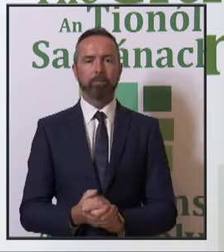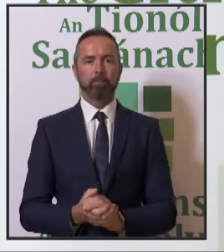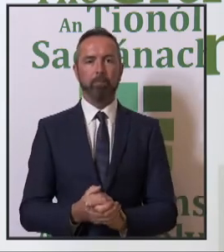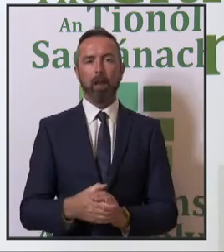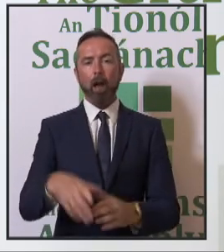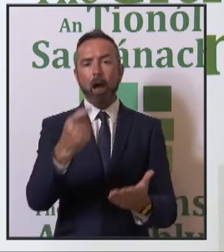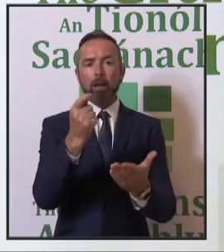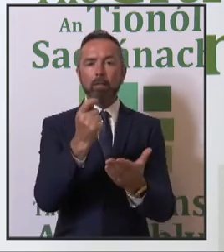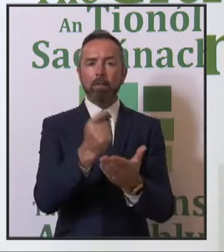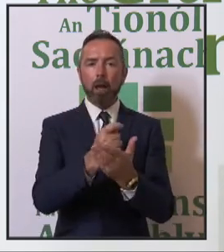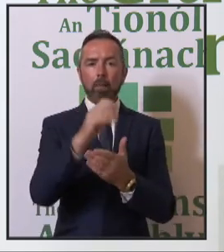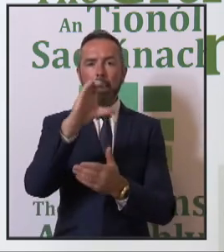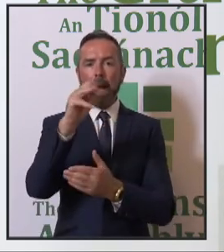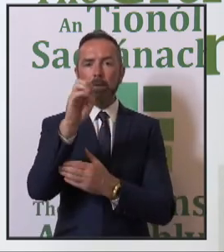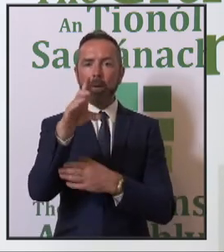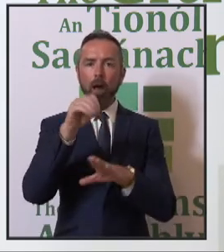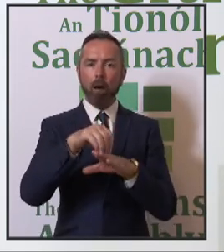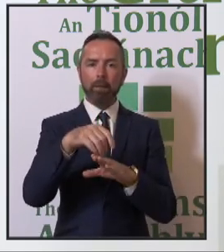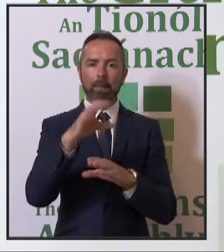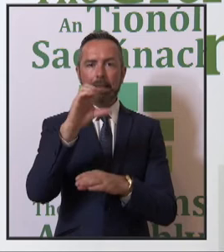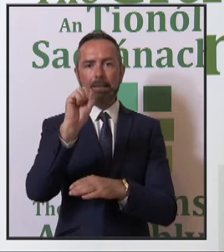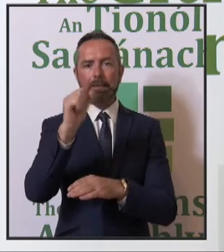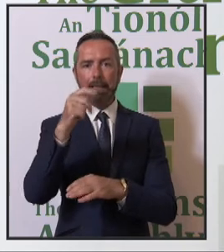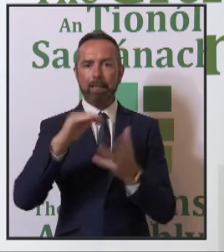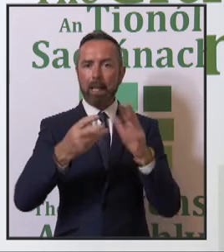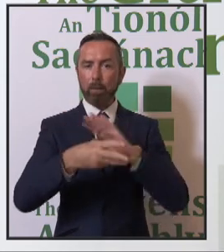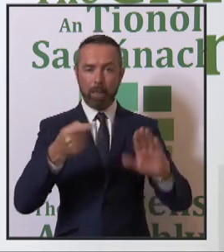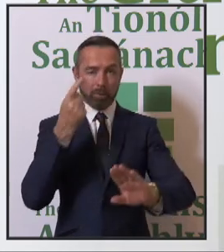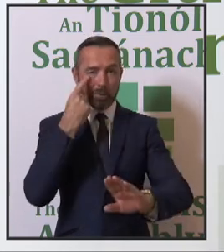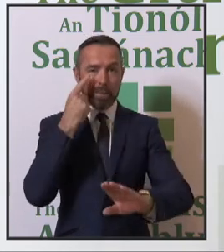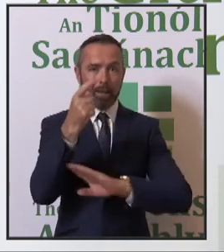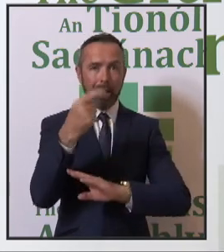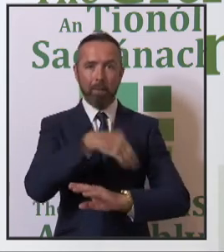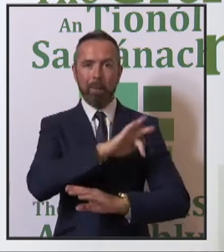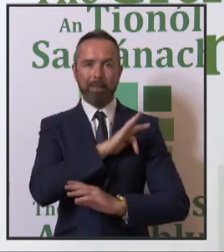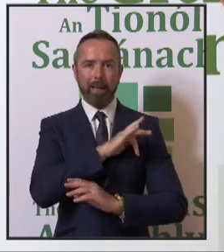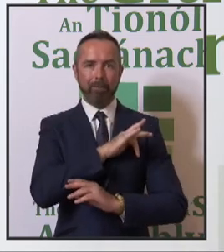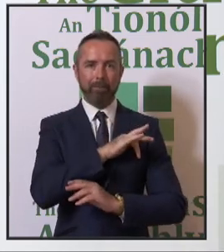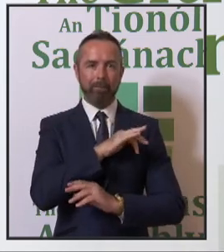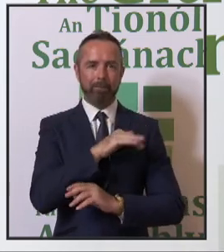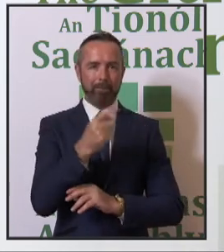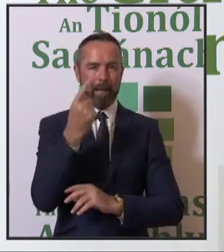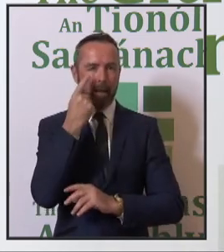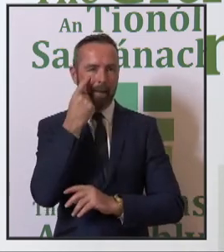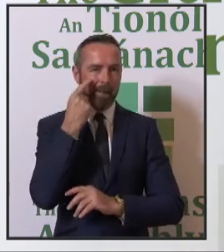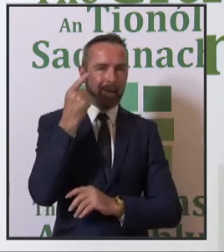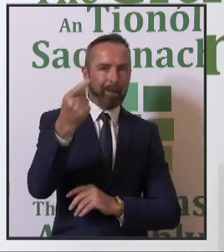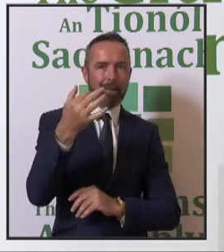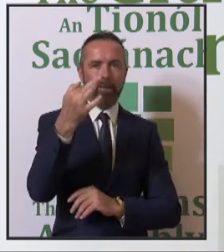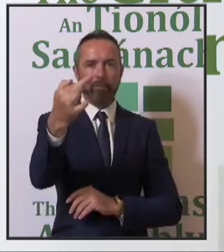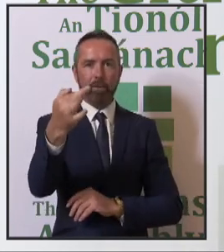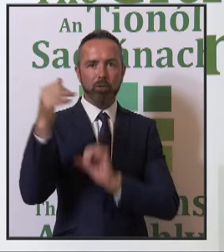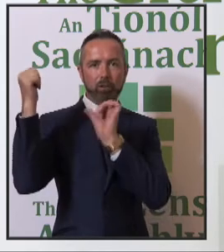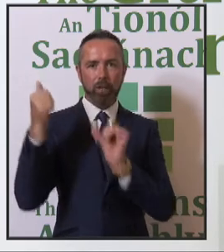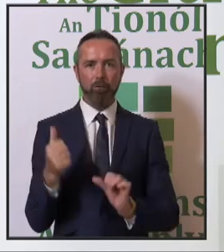census taken last weekend, I can imagine we, and certainly I, am picturing the generations that might come after us. And I